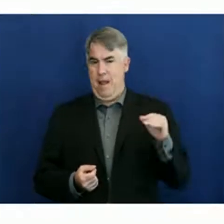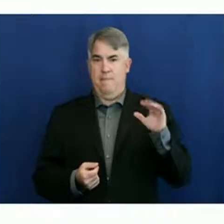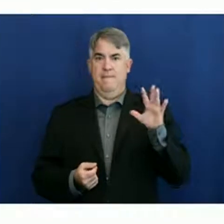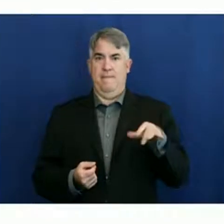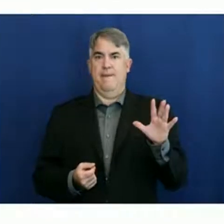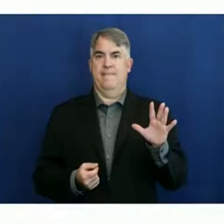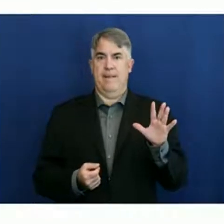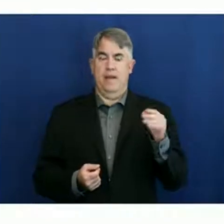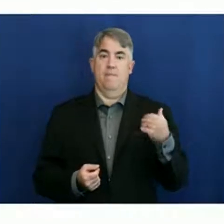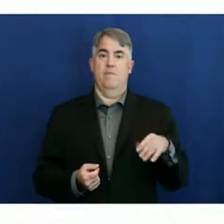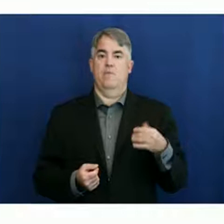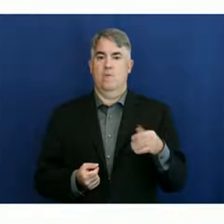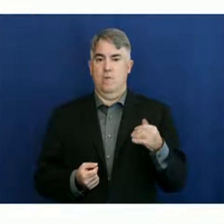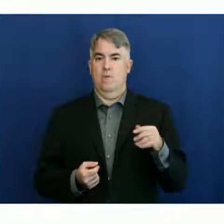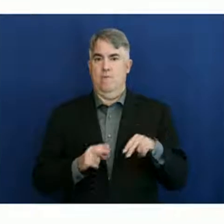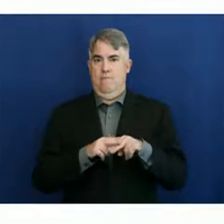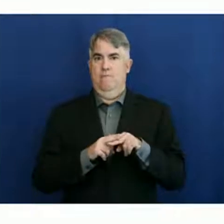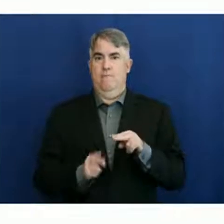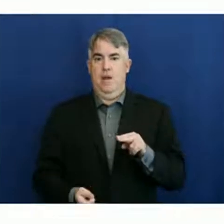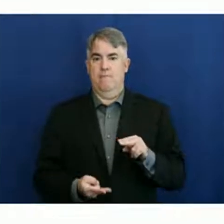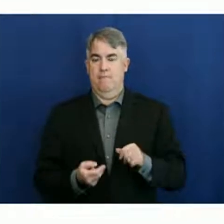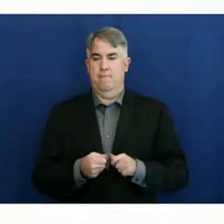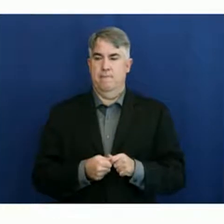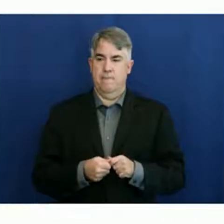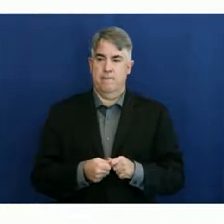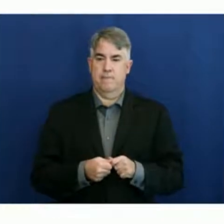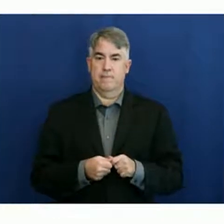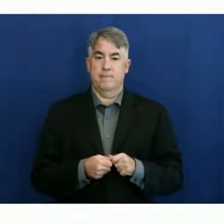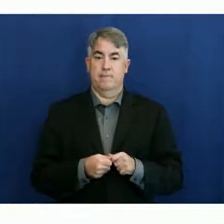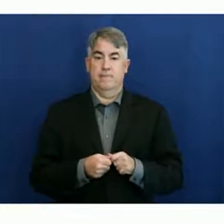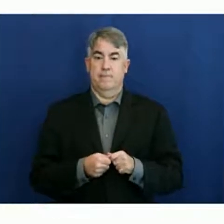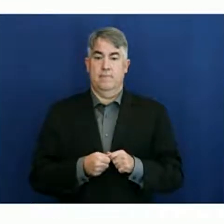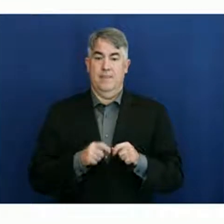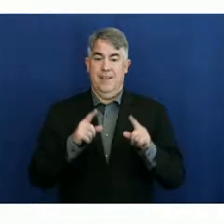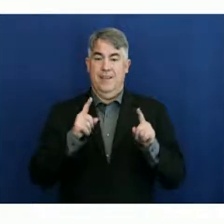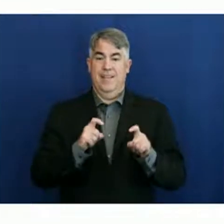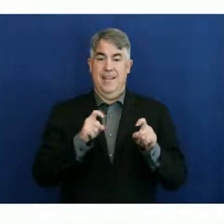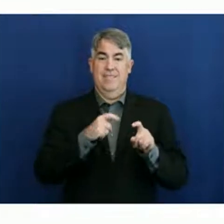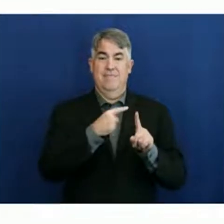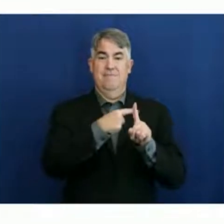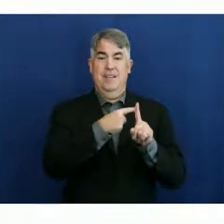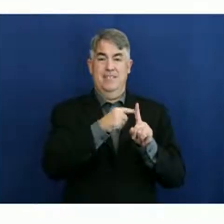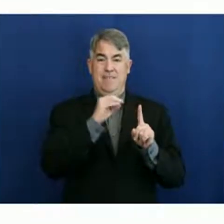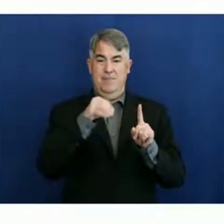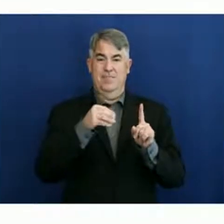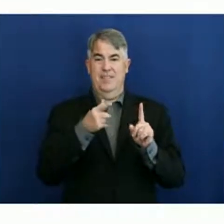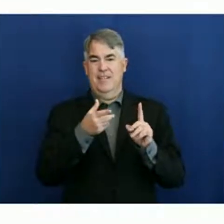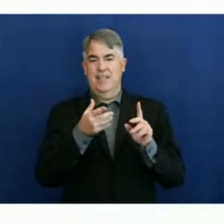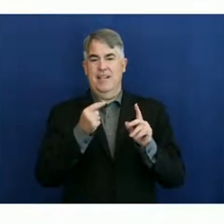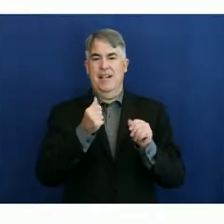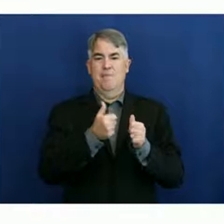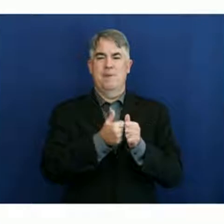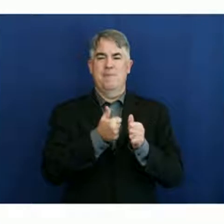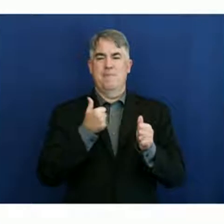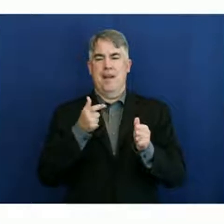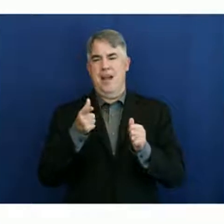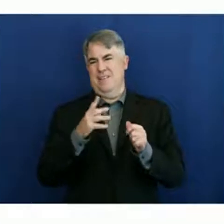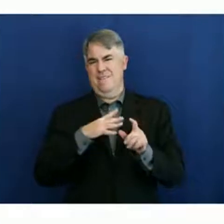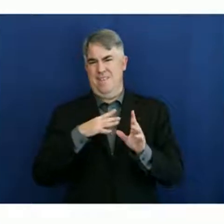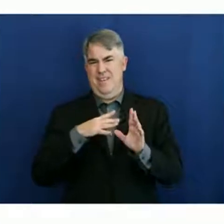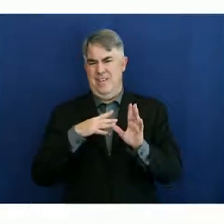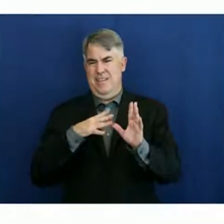6.2 to 5.0. Testing positivity percentage, again, this is a little bit of a lag, but we think this is